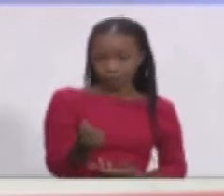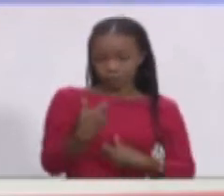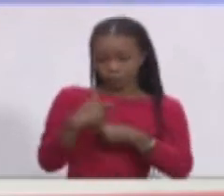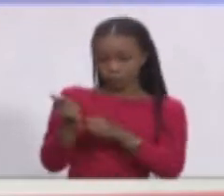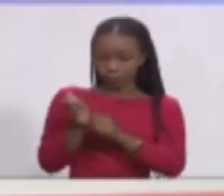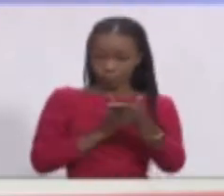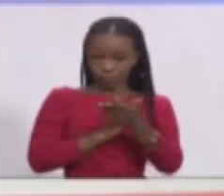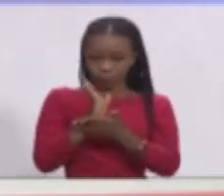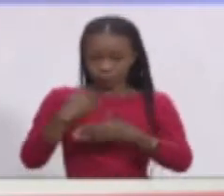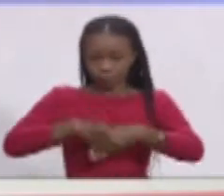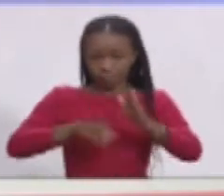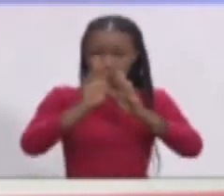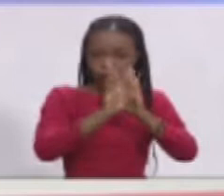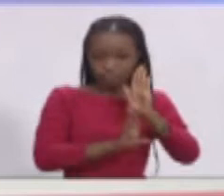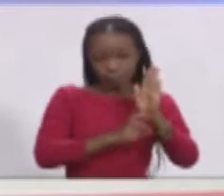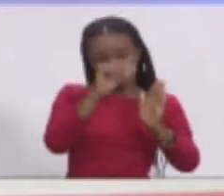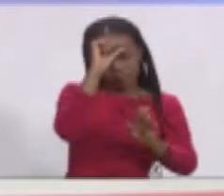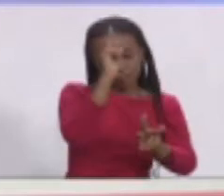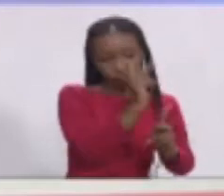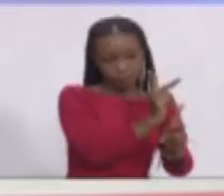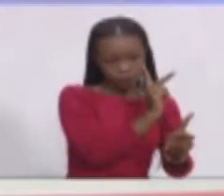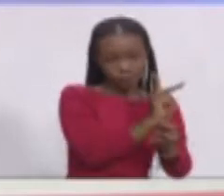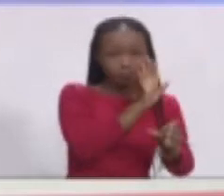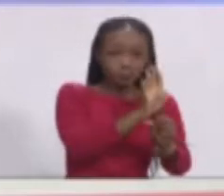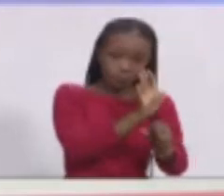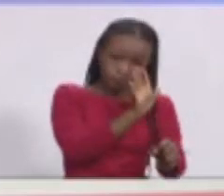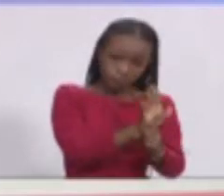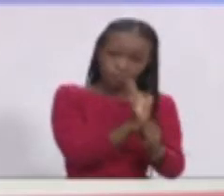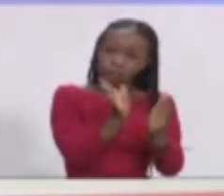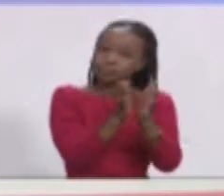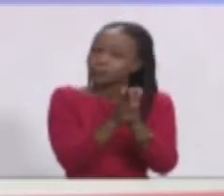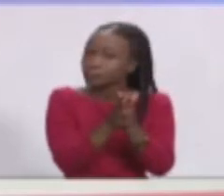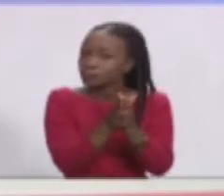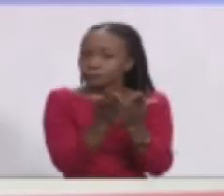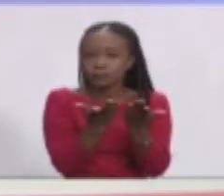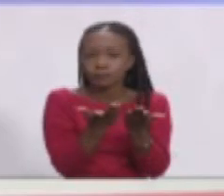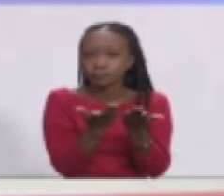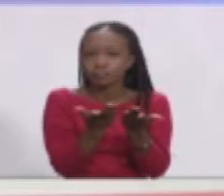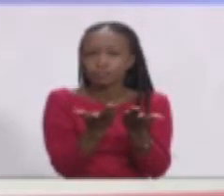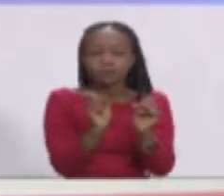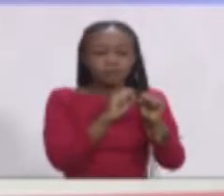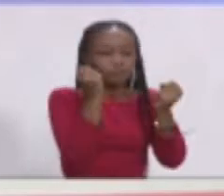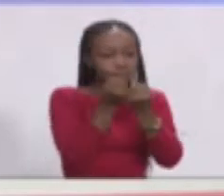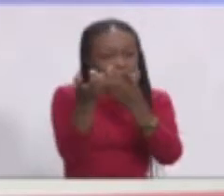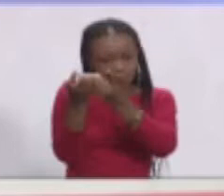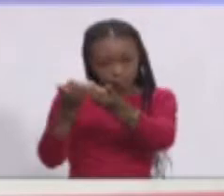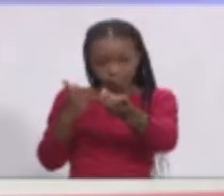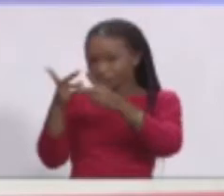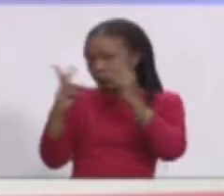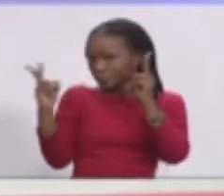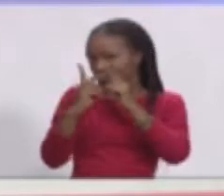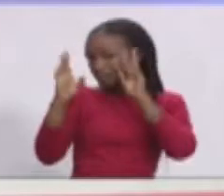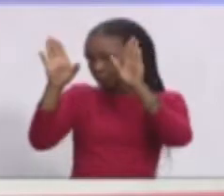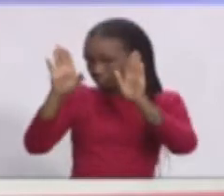some of these guidelines that the government has set aside, especially in terms of, maintaining social distancing, which is very, very